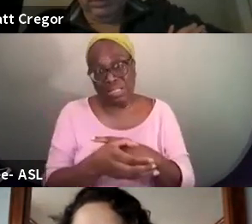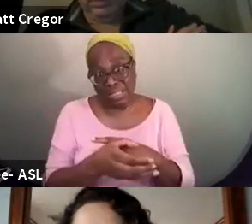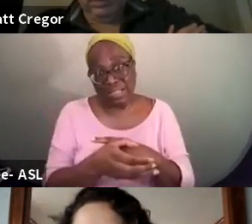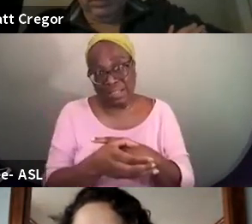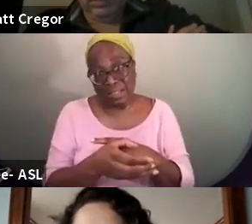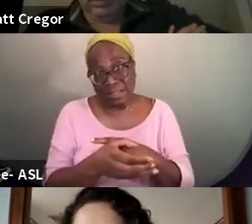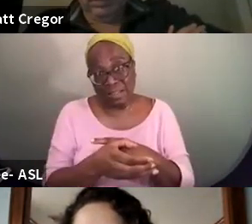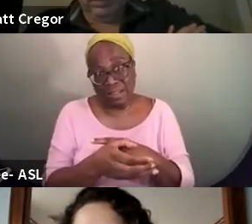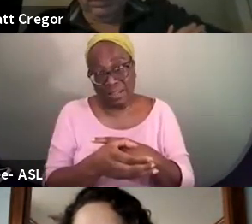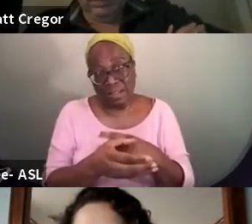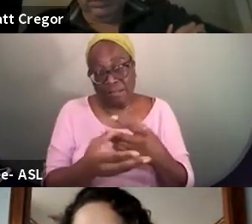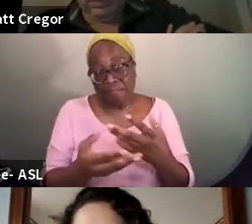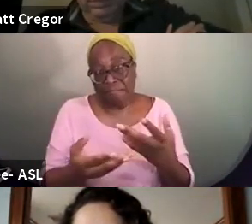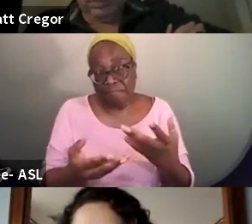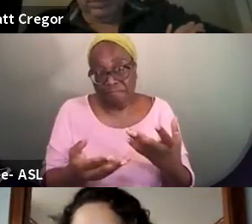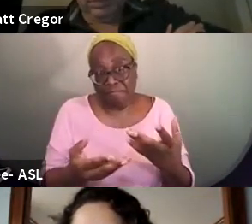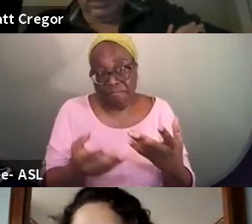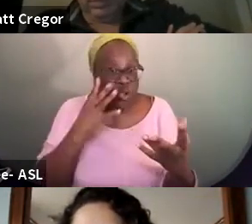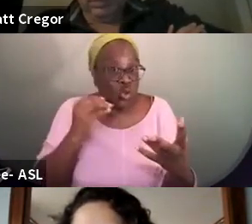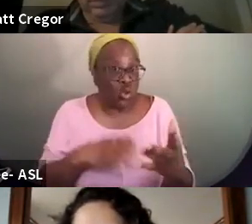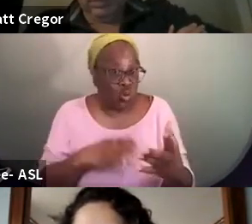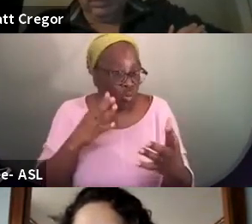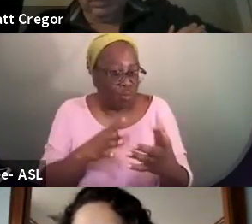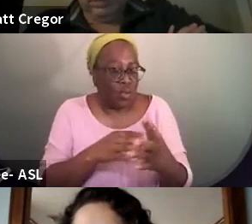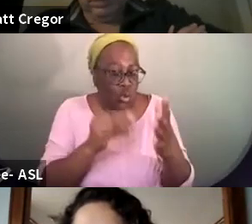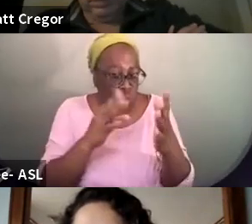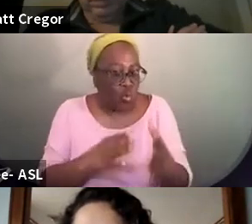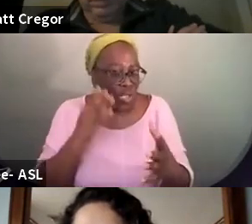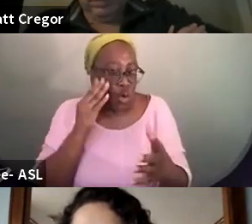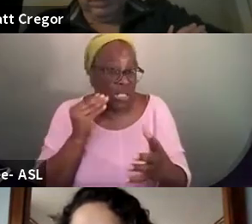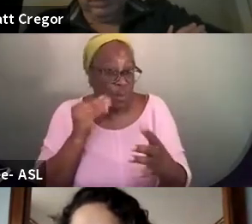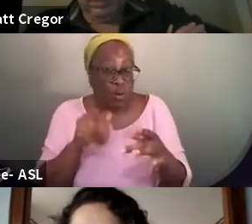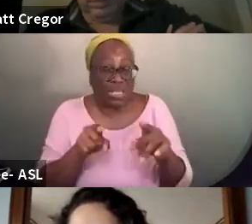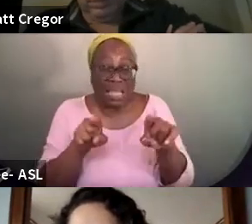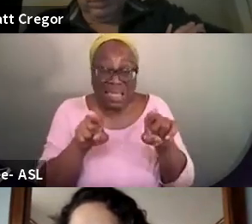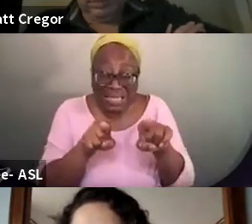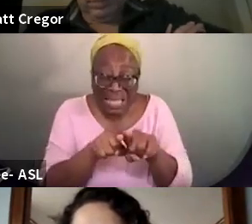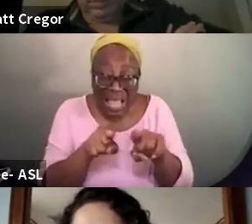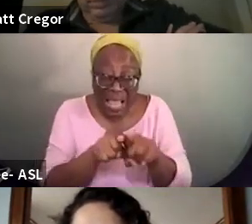exception, and I'm, just to for the sake of